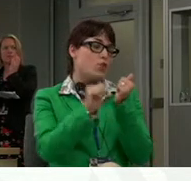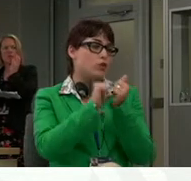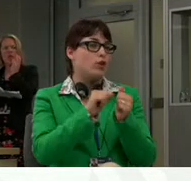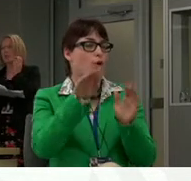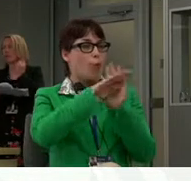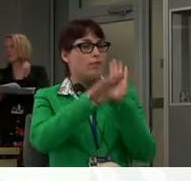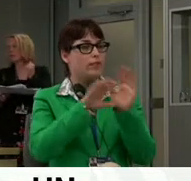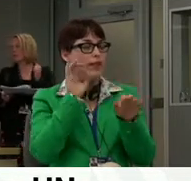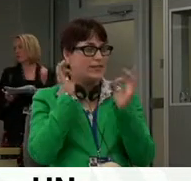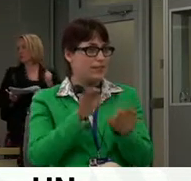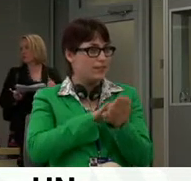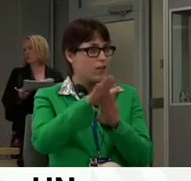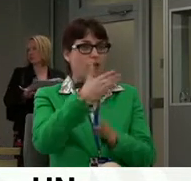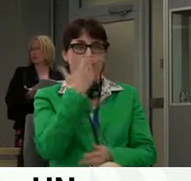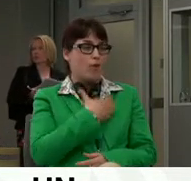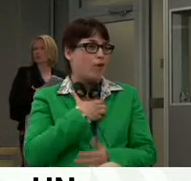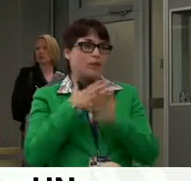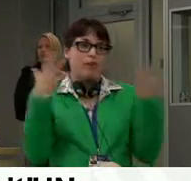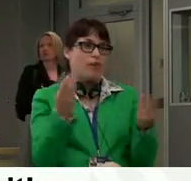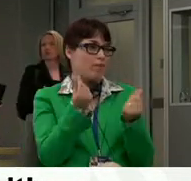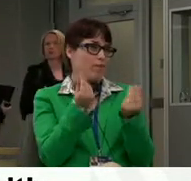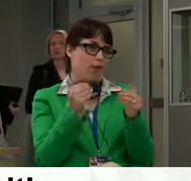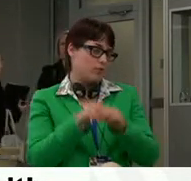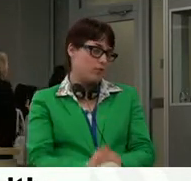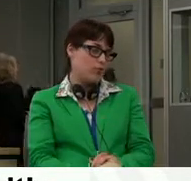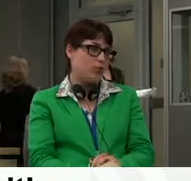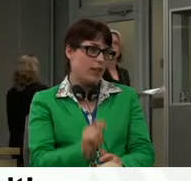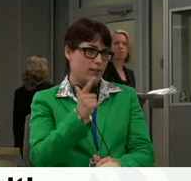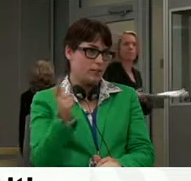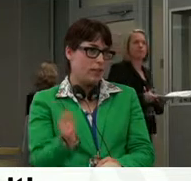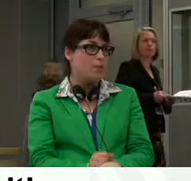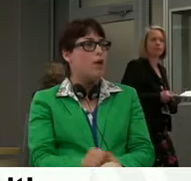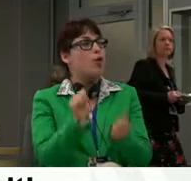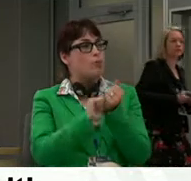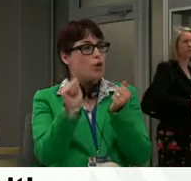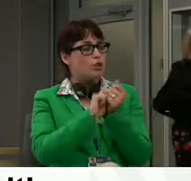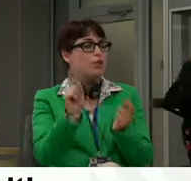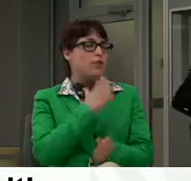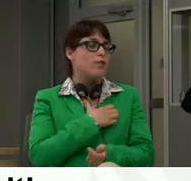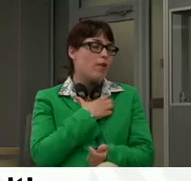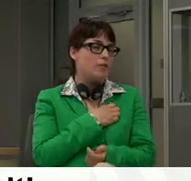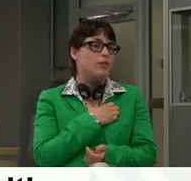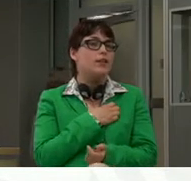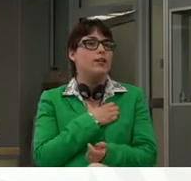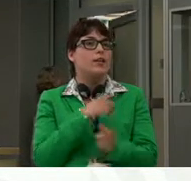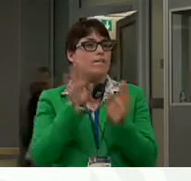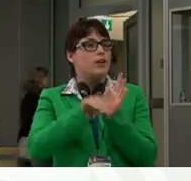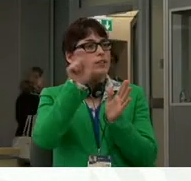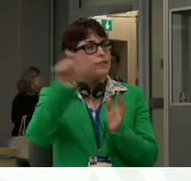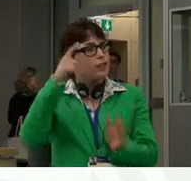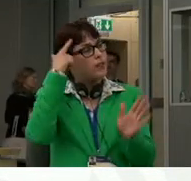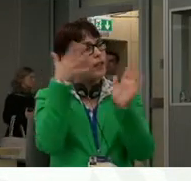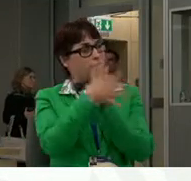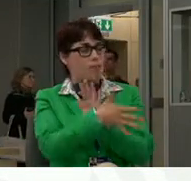a person who has been officially entrusted to monitor the implementation of the convention, I have come to a conclusion that quite